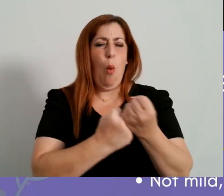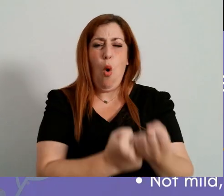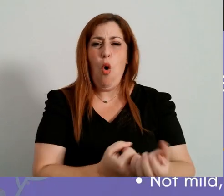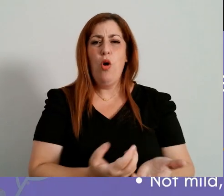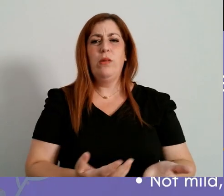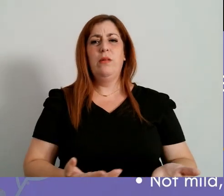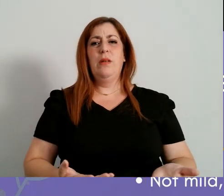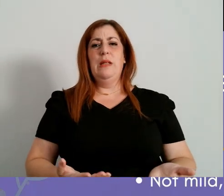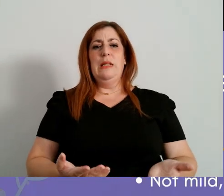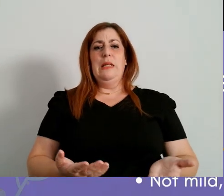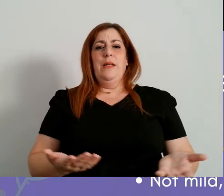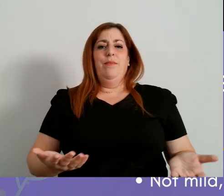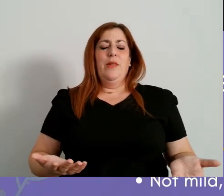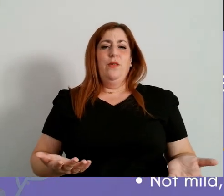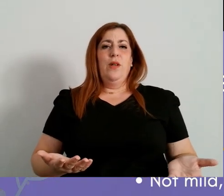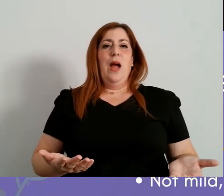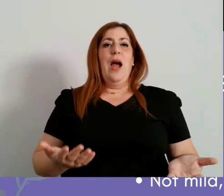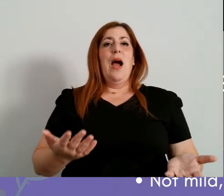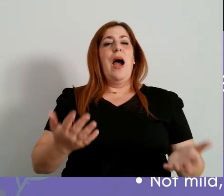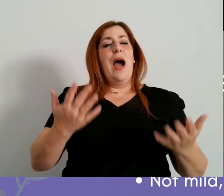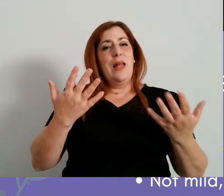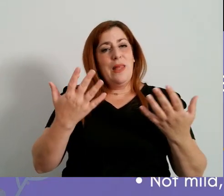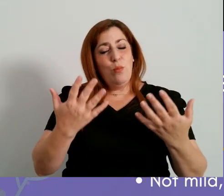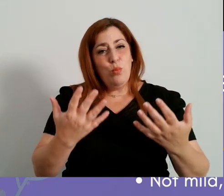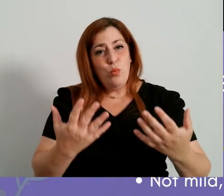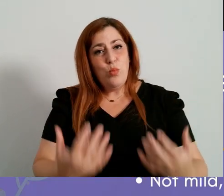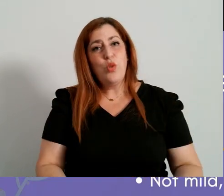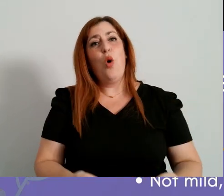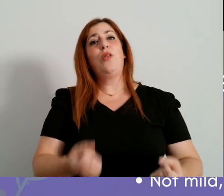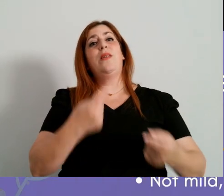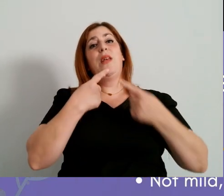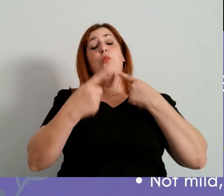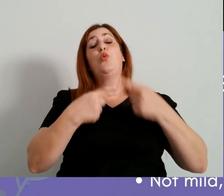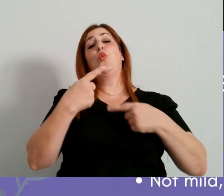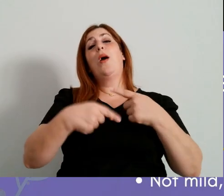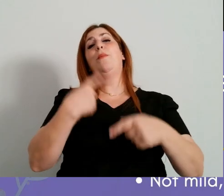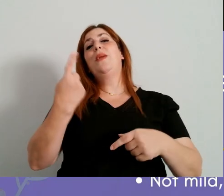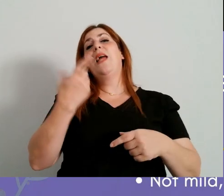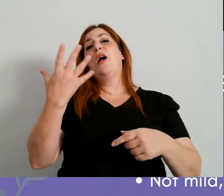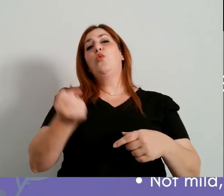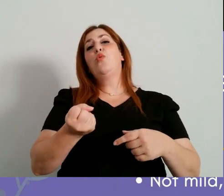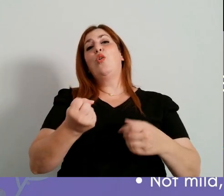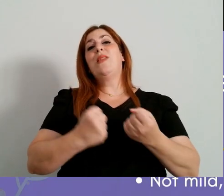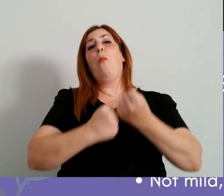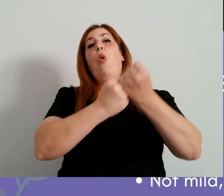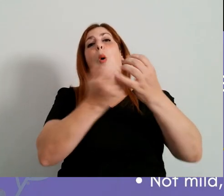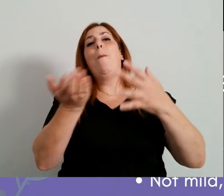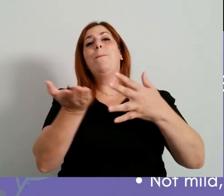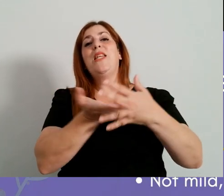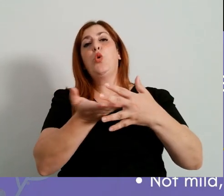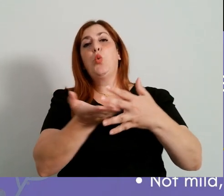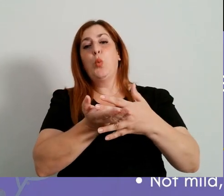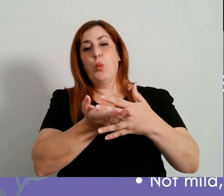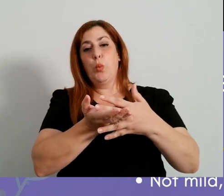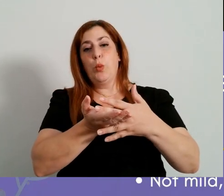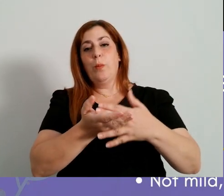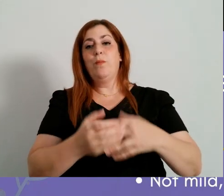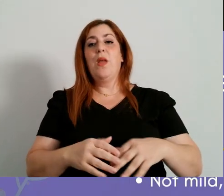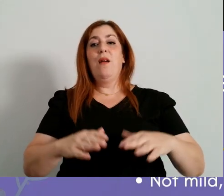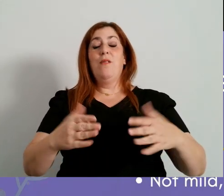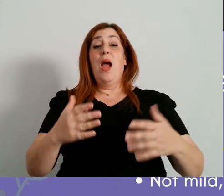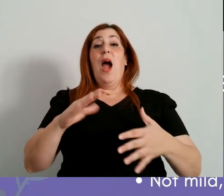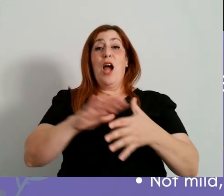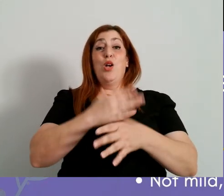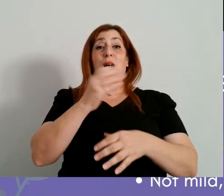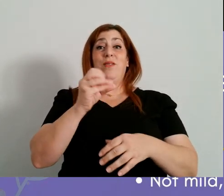true. We do need to talk about medium support needs people more often than people stuck in the middle, because